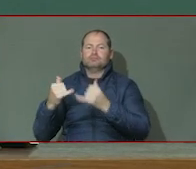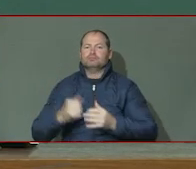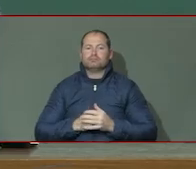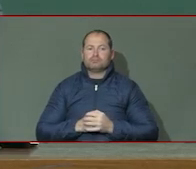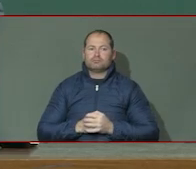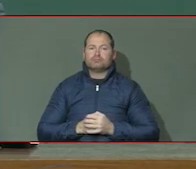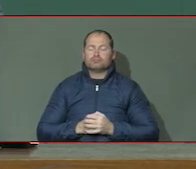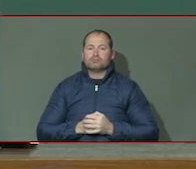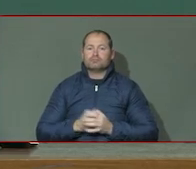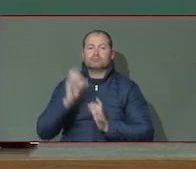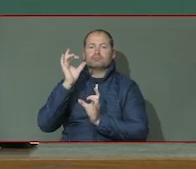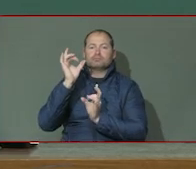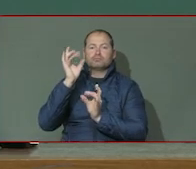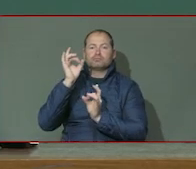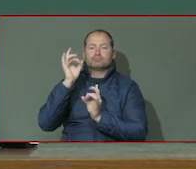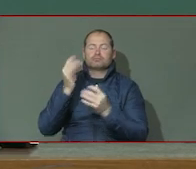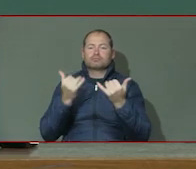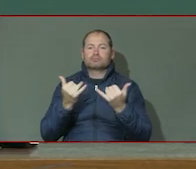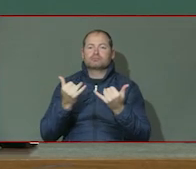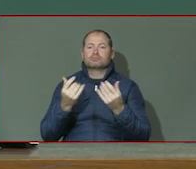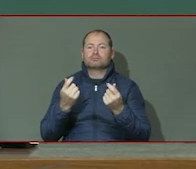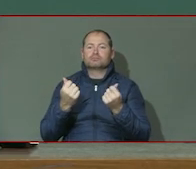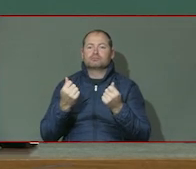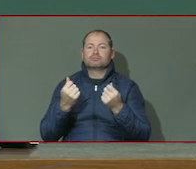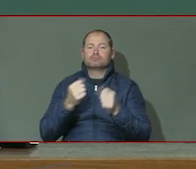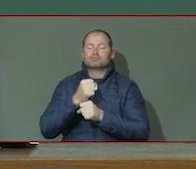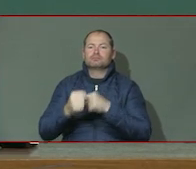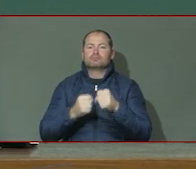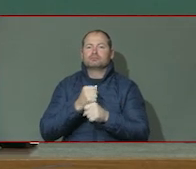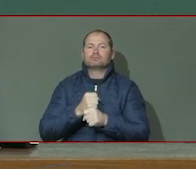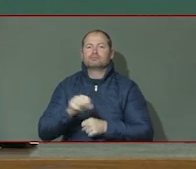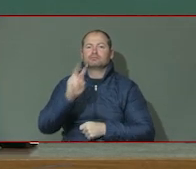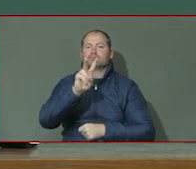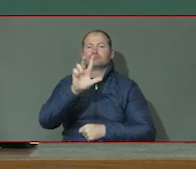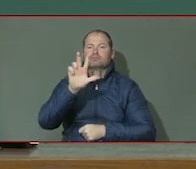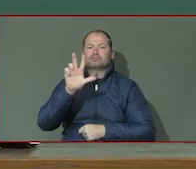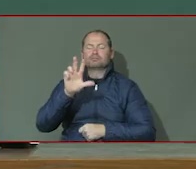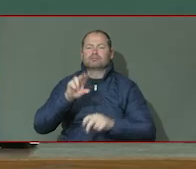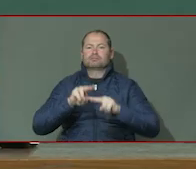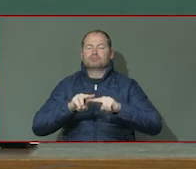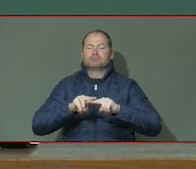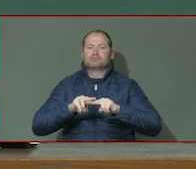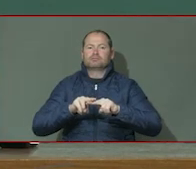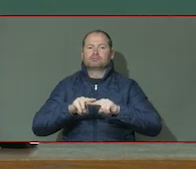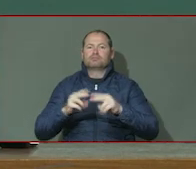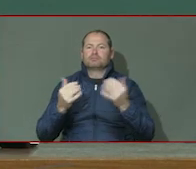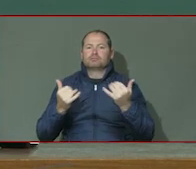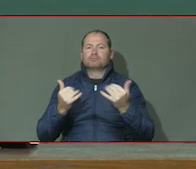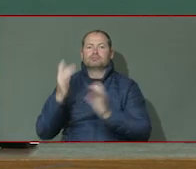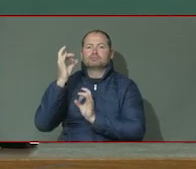to the information relates to the financial year ended 28 February. Referred to information A. Now, information